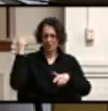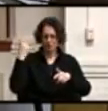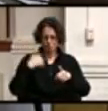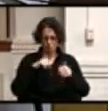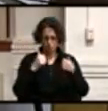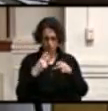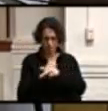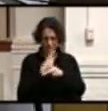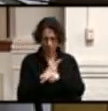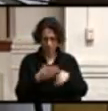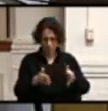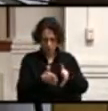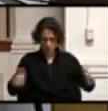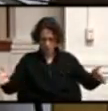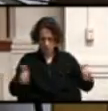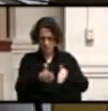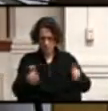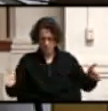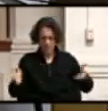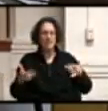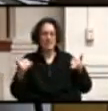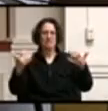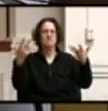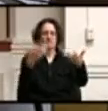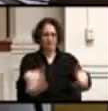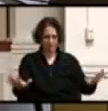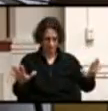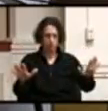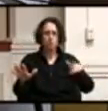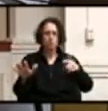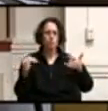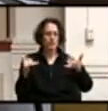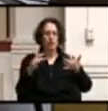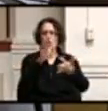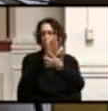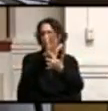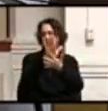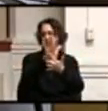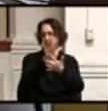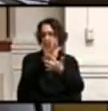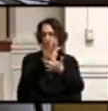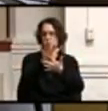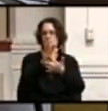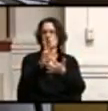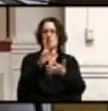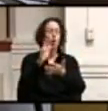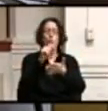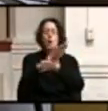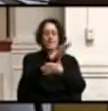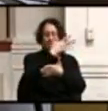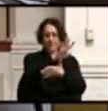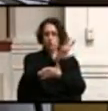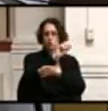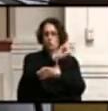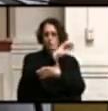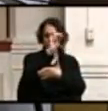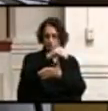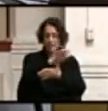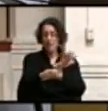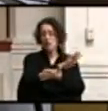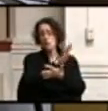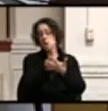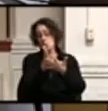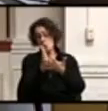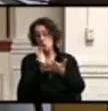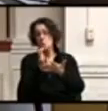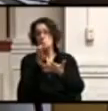footprint. But we're easily at the schematic design level, which is 30%, moving on to 50%, rapidly